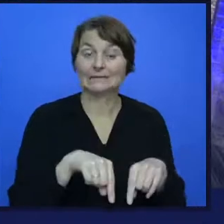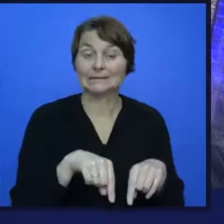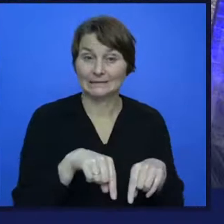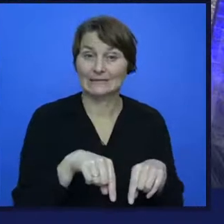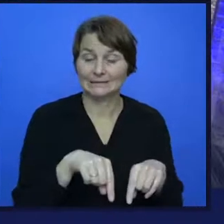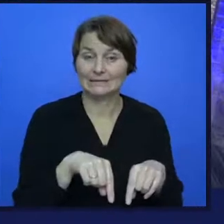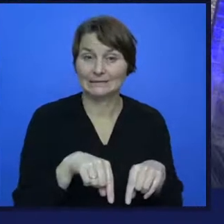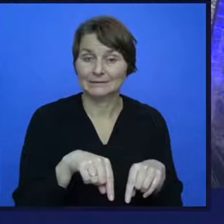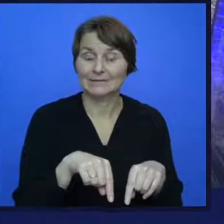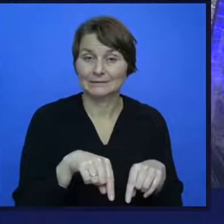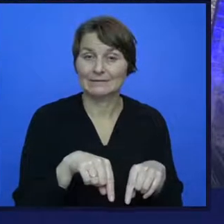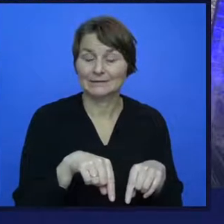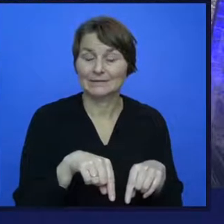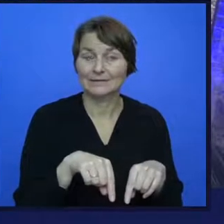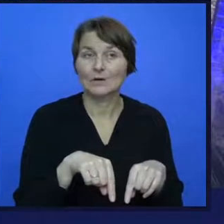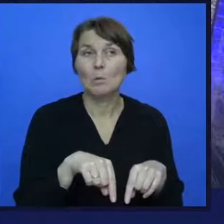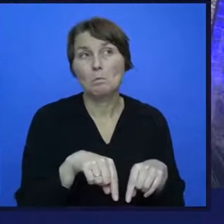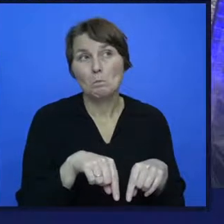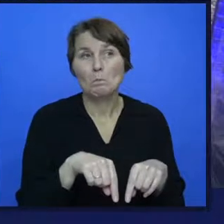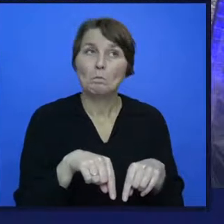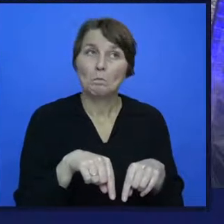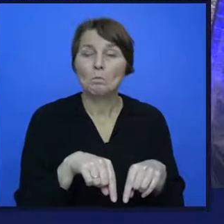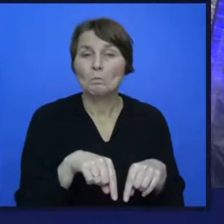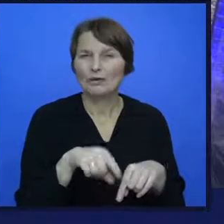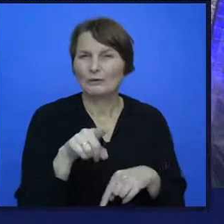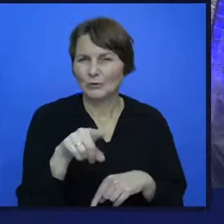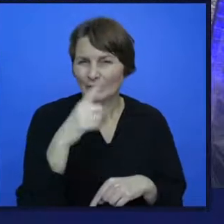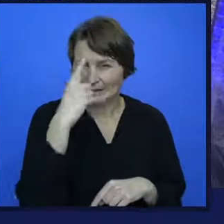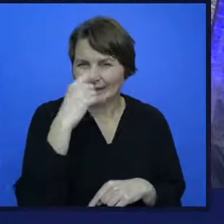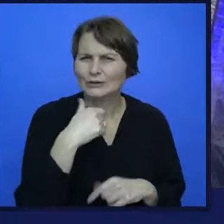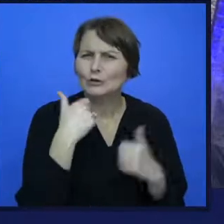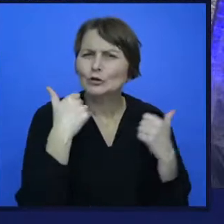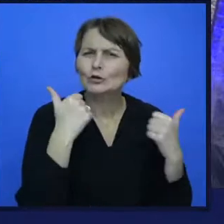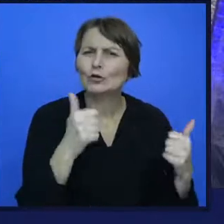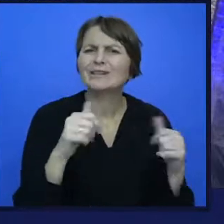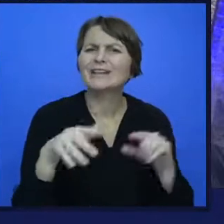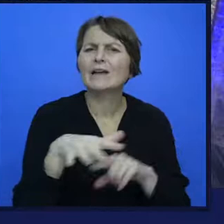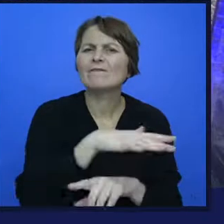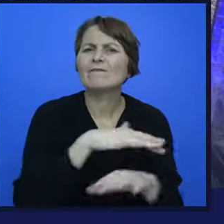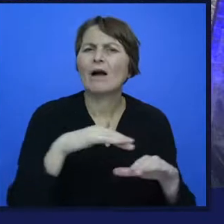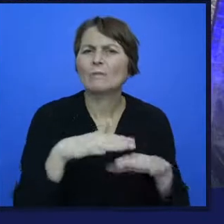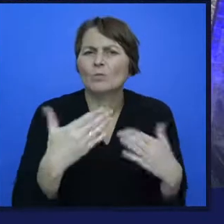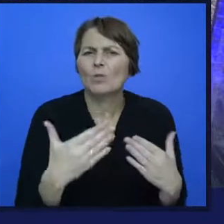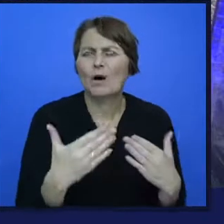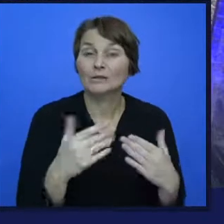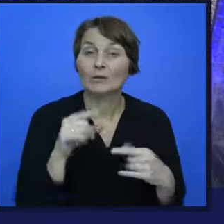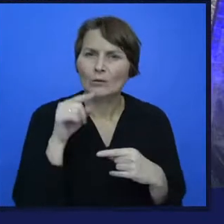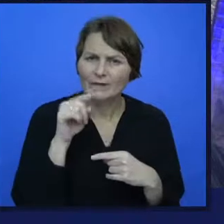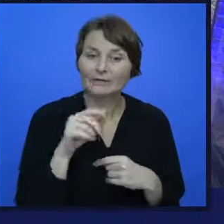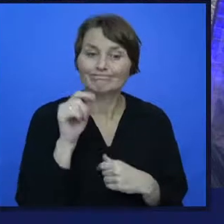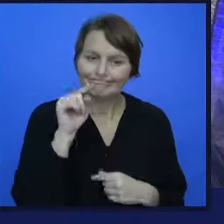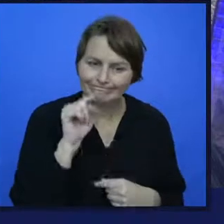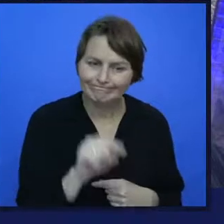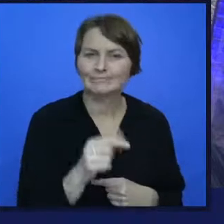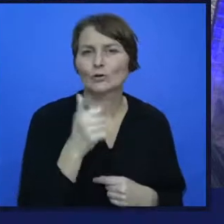what would you say is a good environment to start using AI in that case?